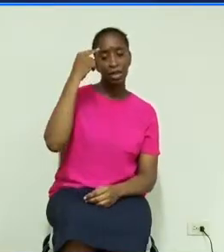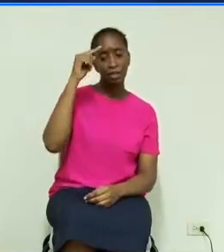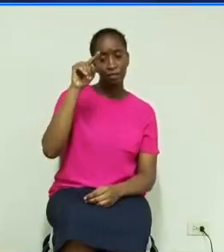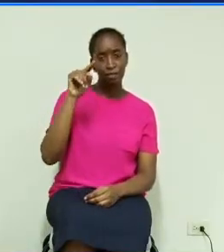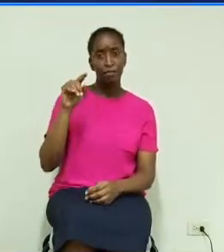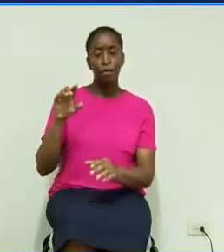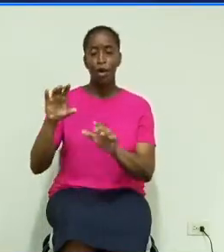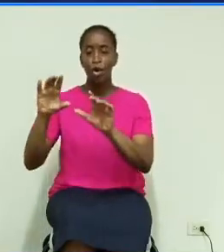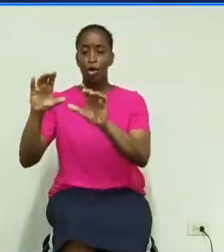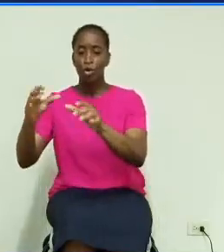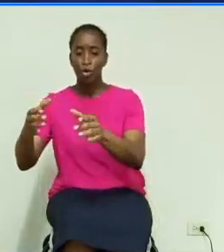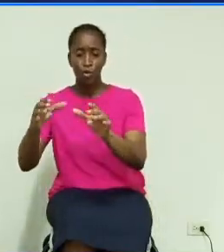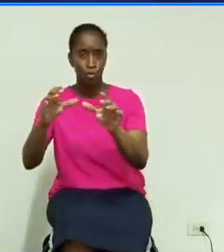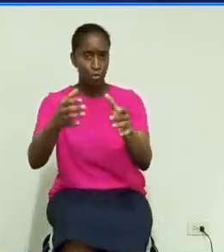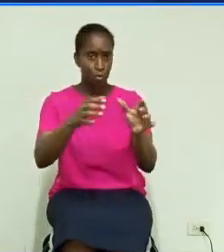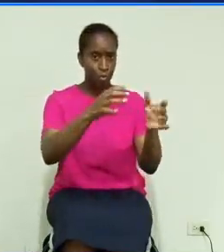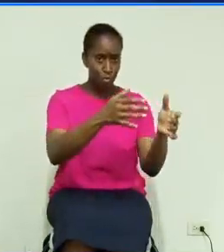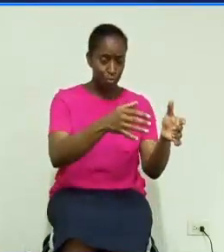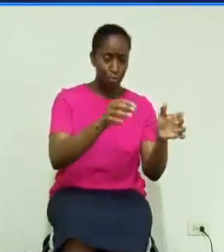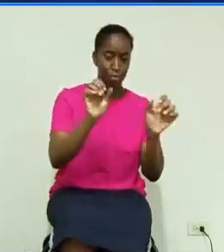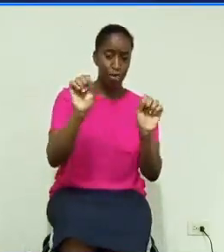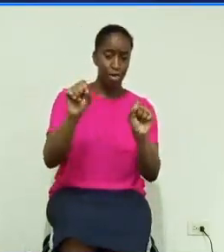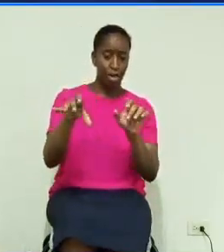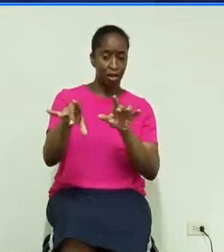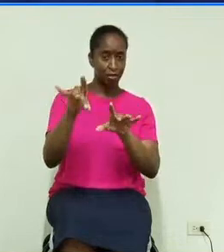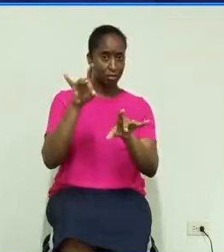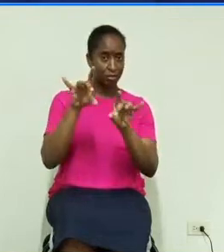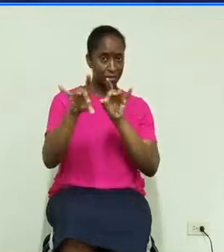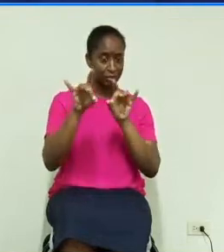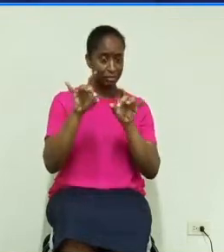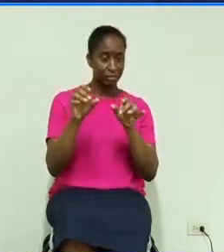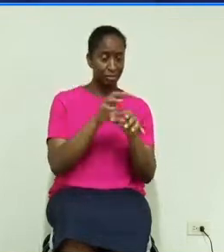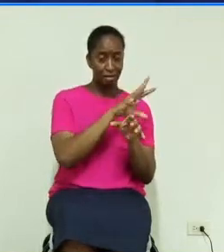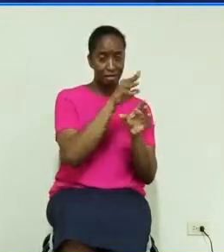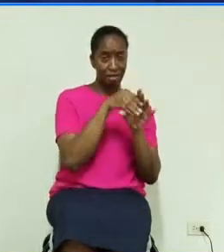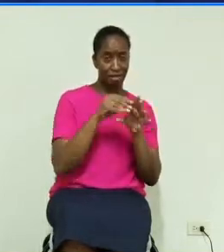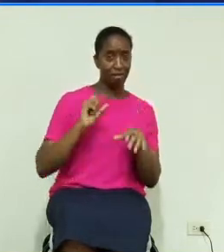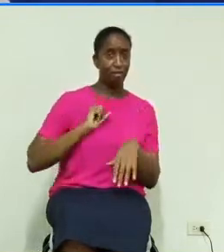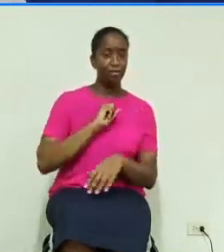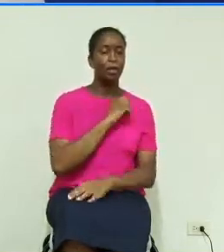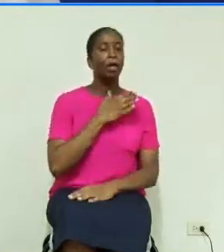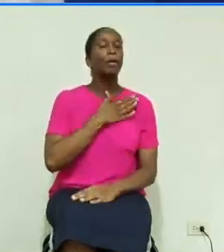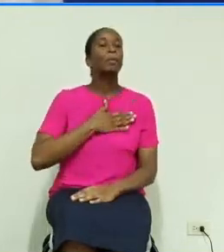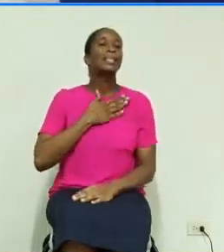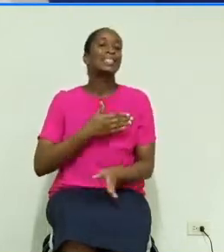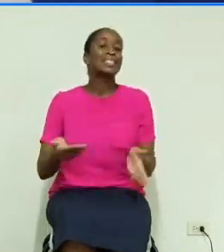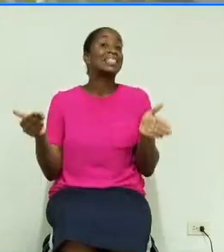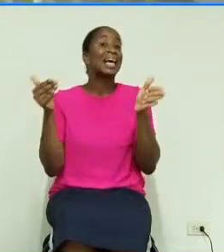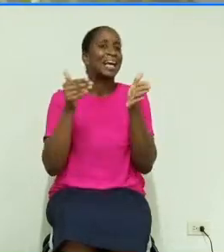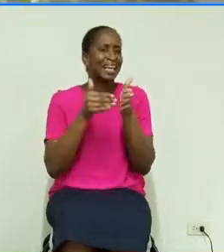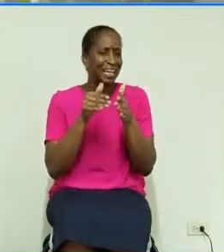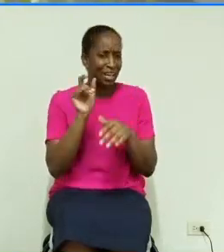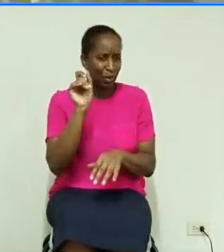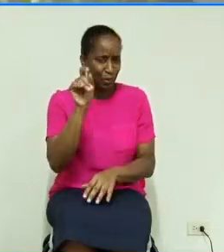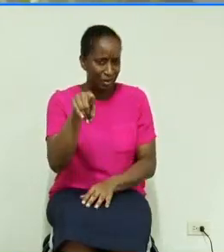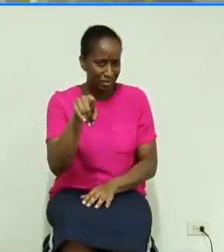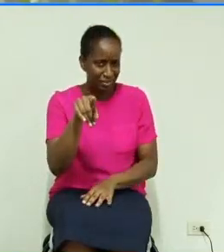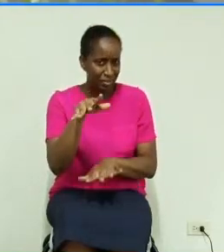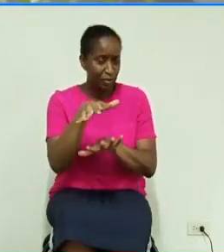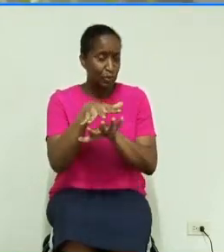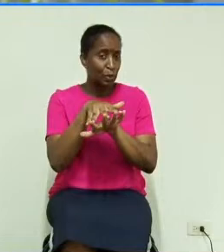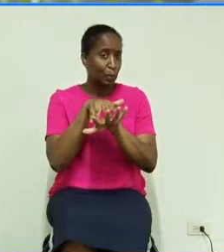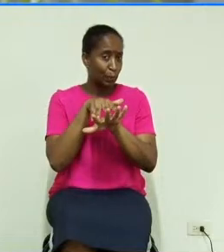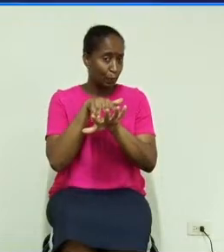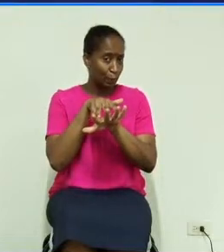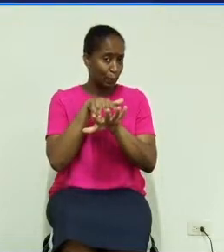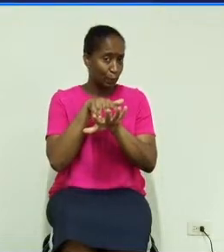questions slowly, please, so Sorry. that the panel can hear them Sorry. and therefore can answer? So the first one is, But you told us you were